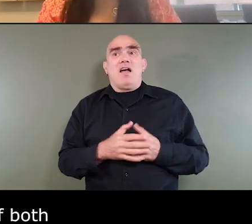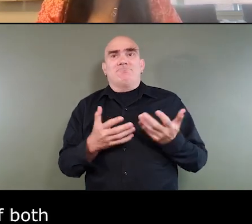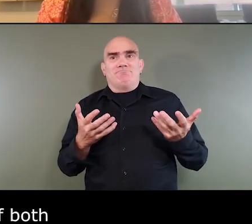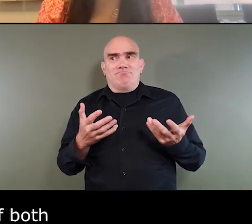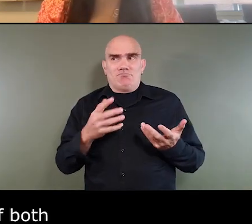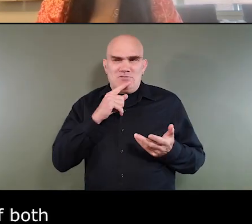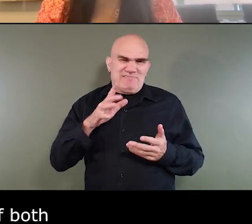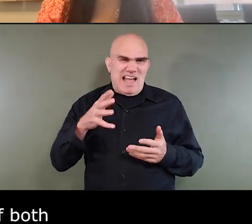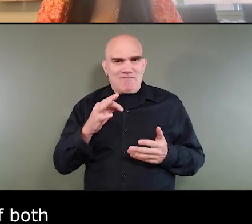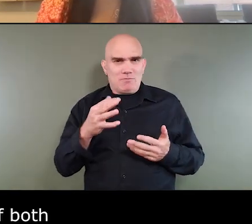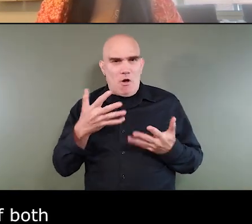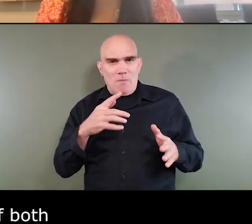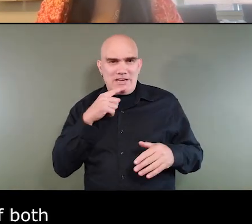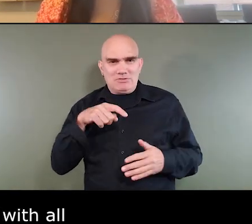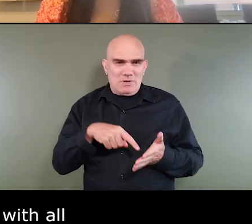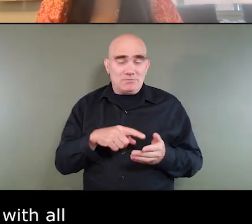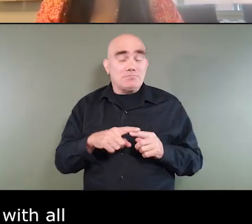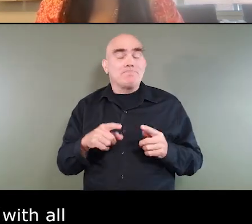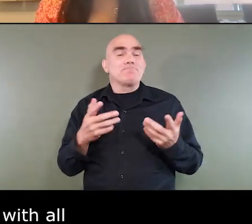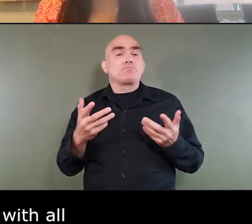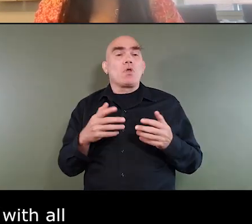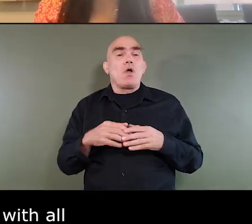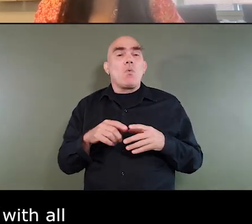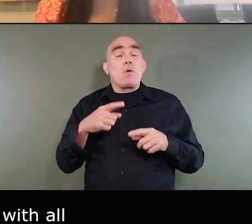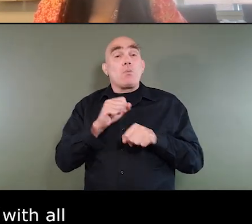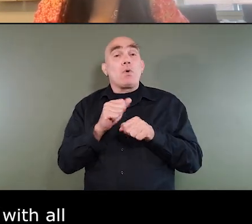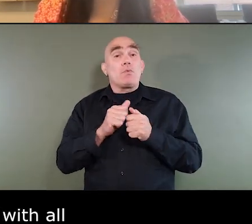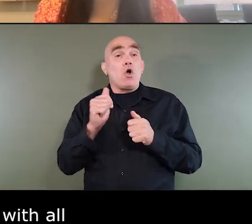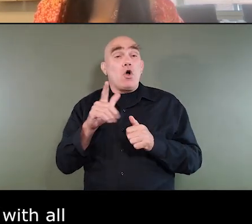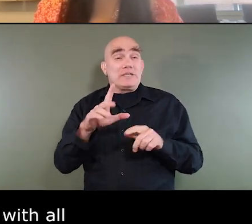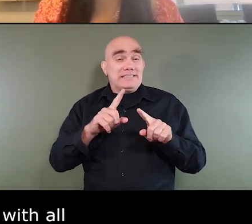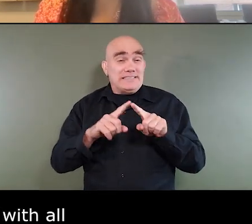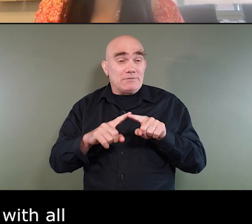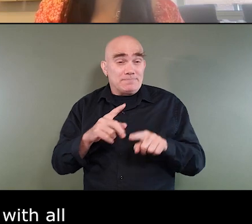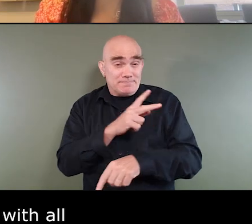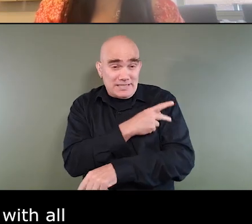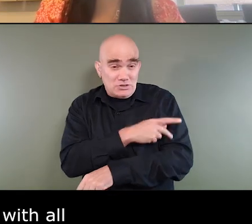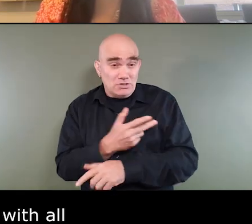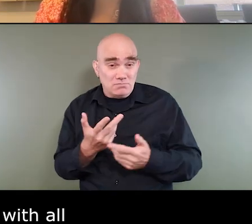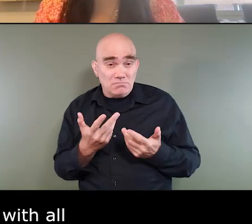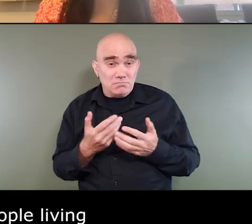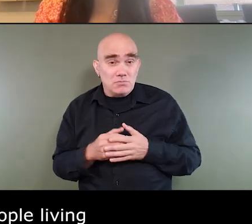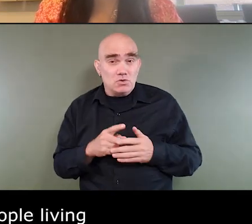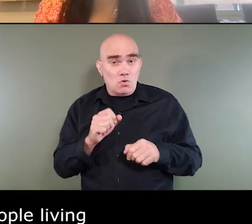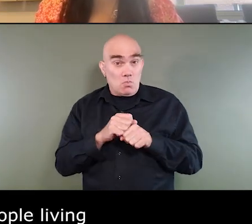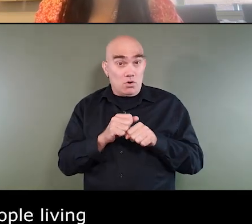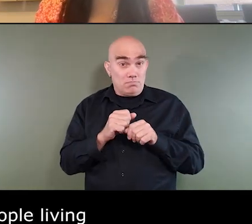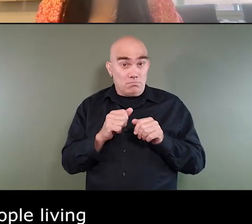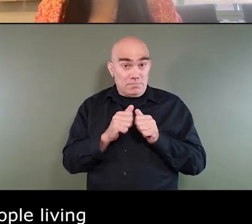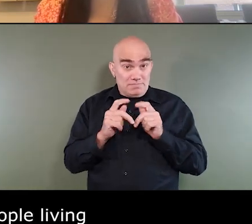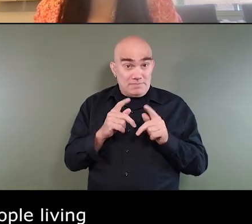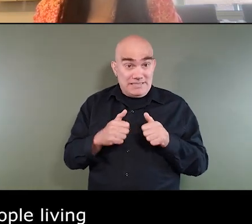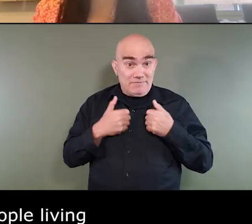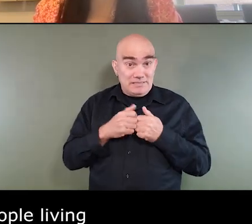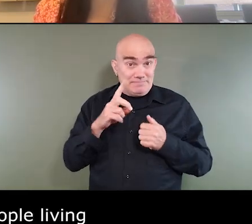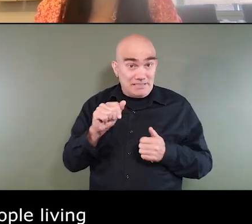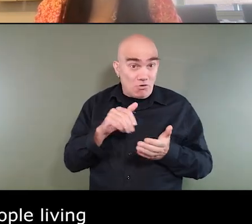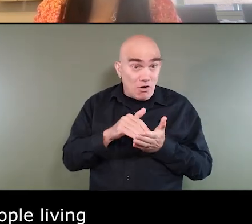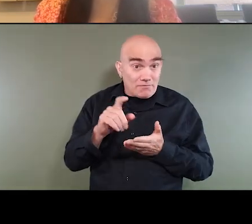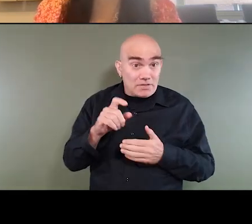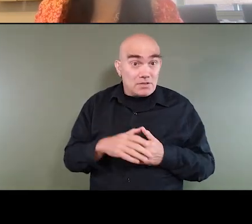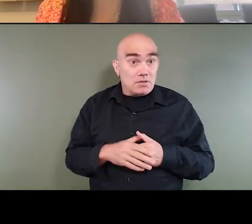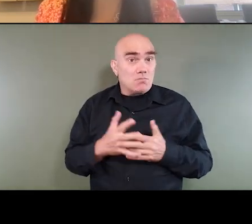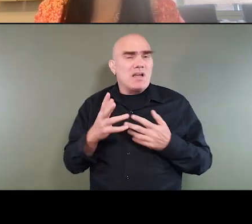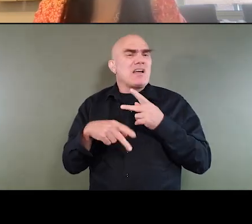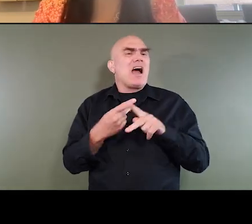Well, you kind of both already answered this, but when working with all of your different patients, do you work with people living with disabilities